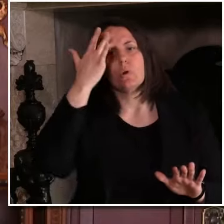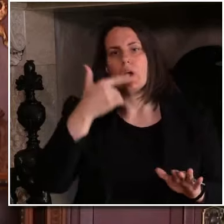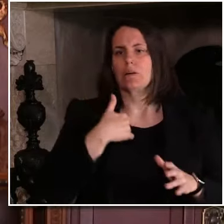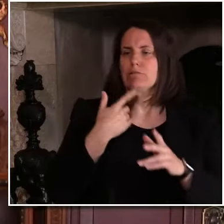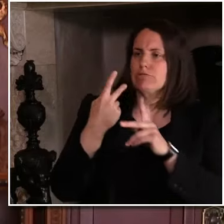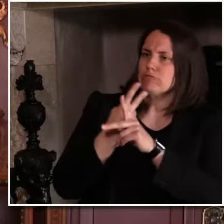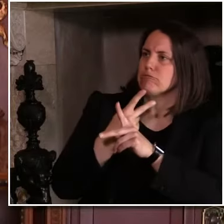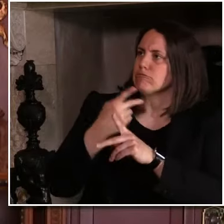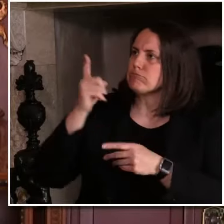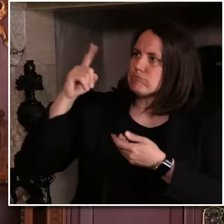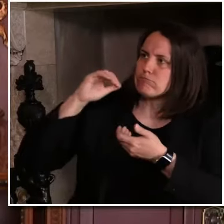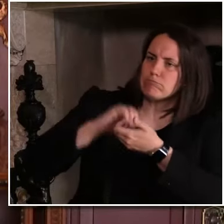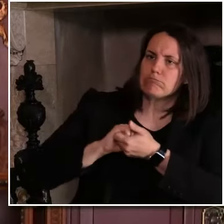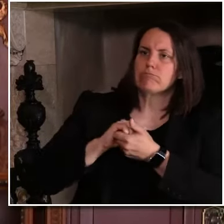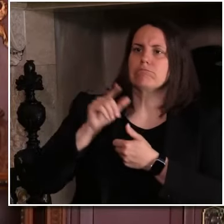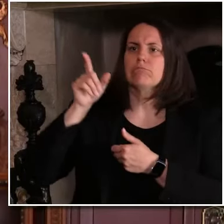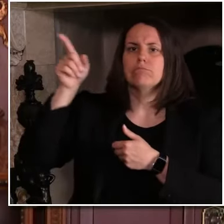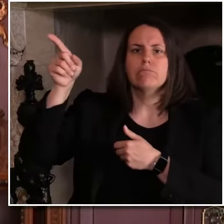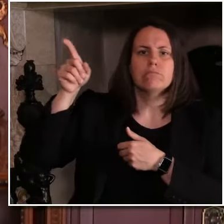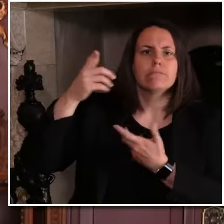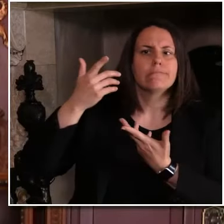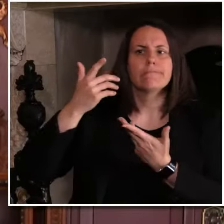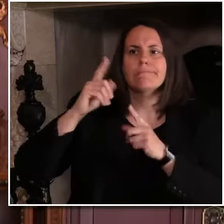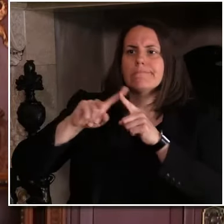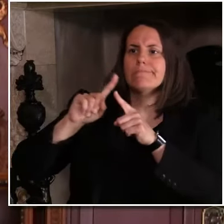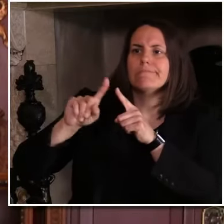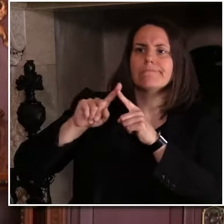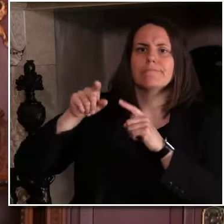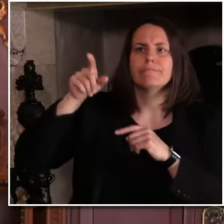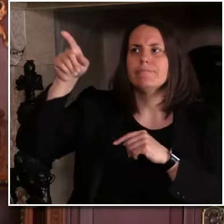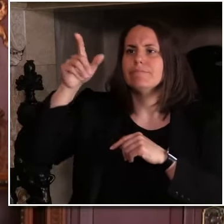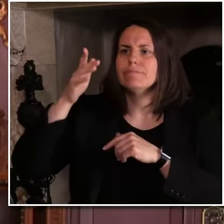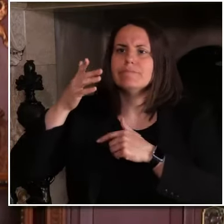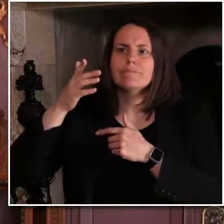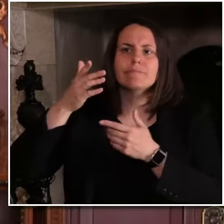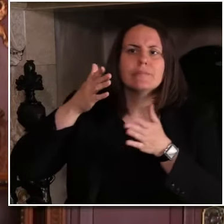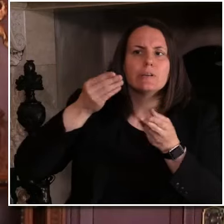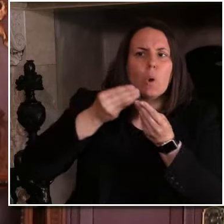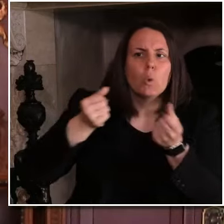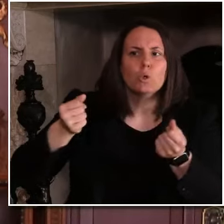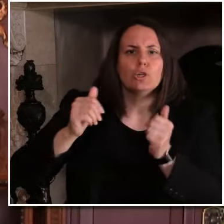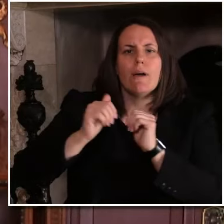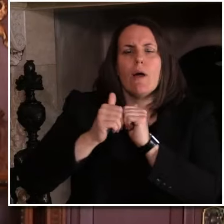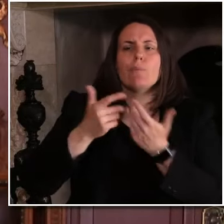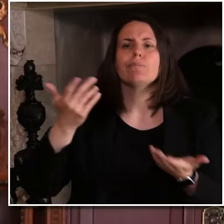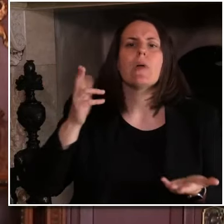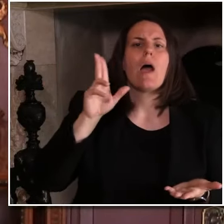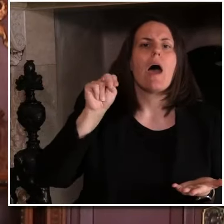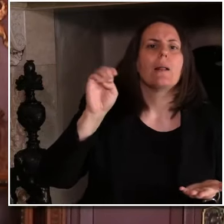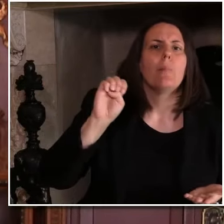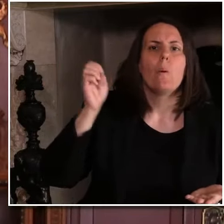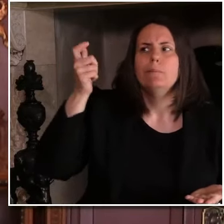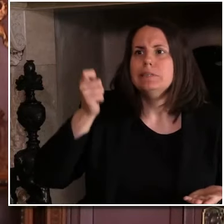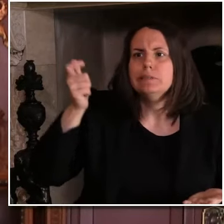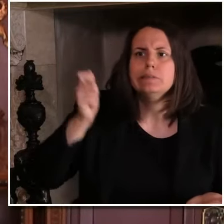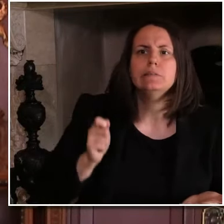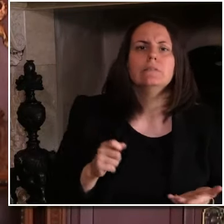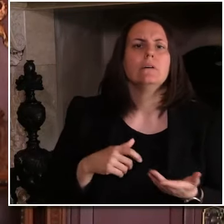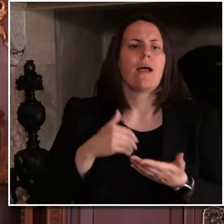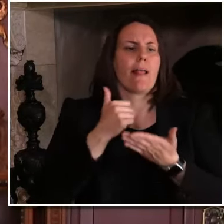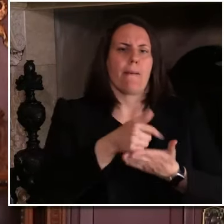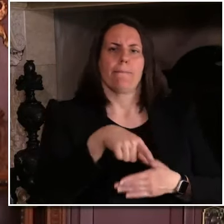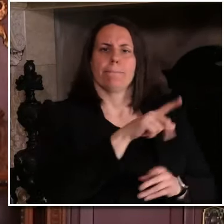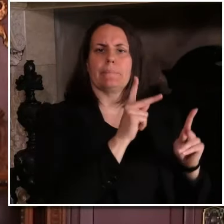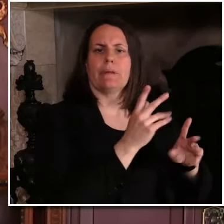comp insurance, but also, unemployment insurance. But also we are